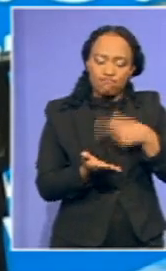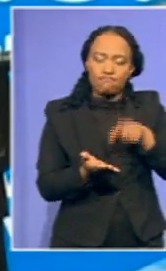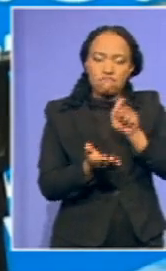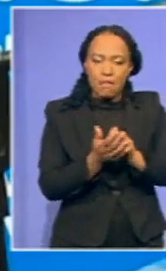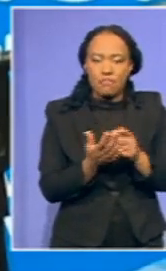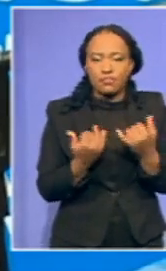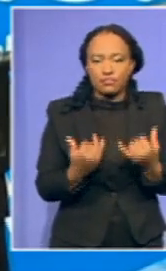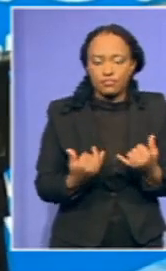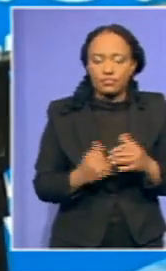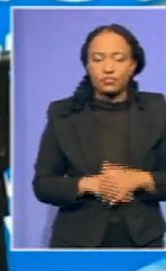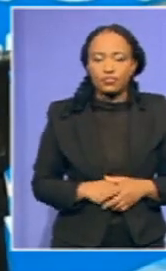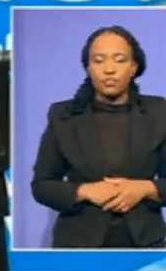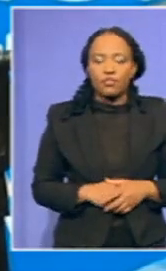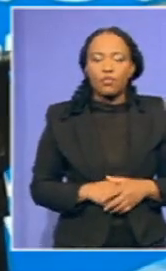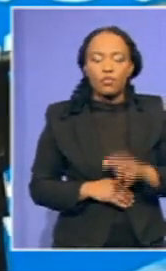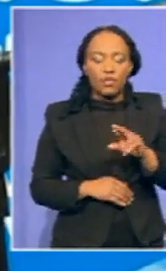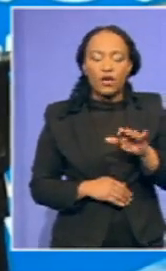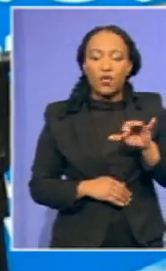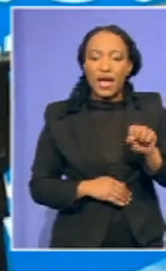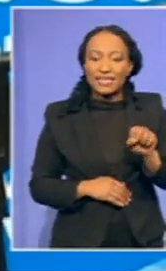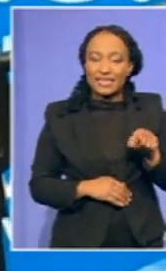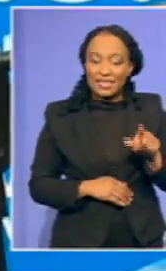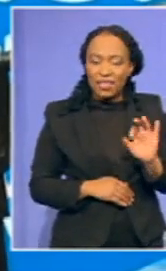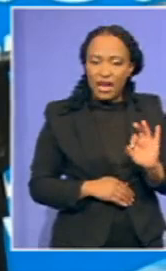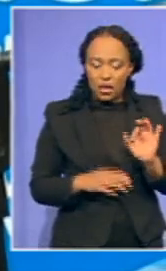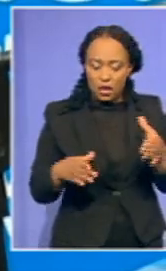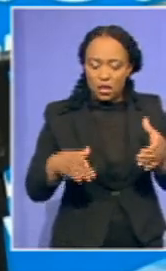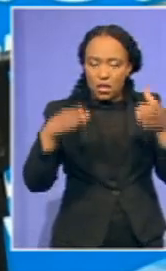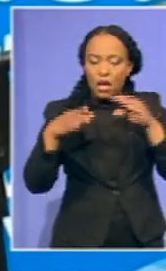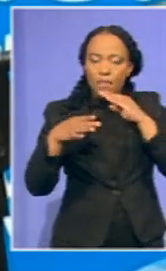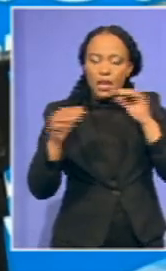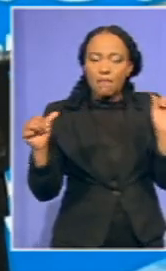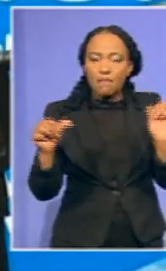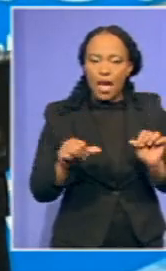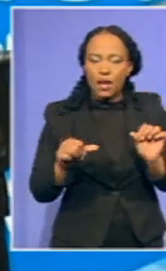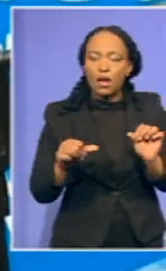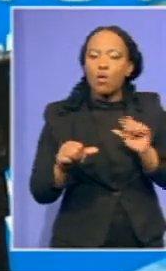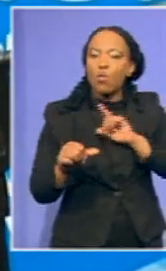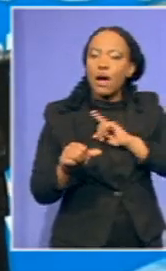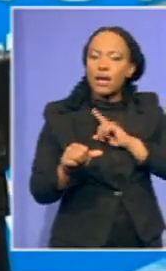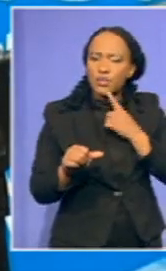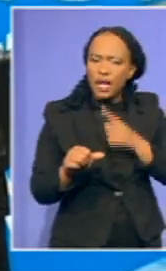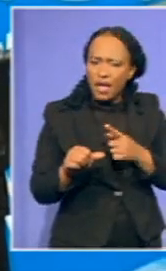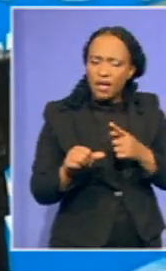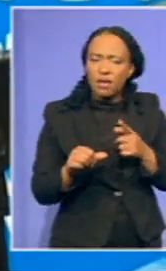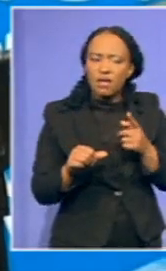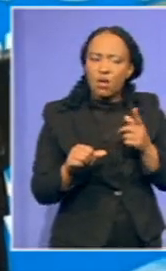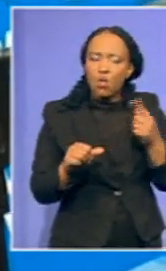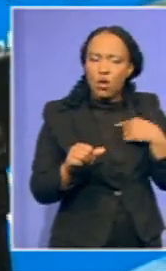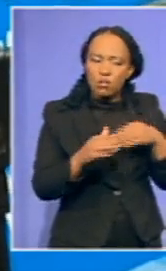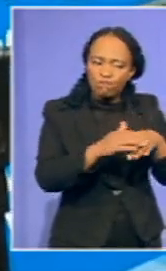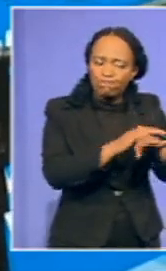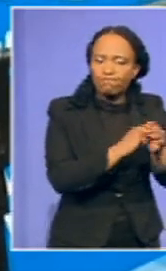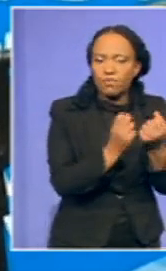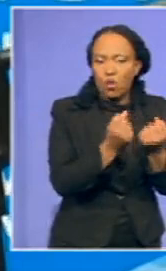to say Res 3 is back on board? It means we have gone to court, and we had indicated to court that we